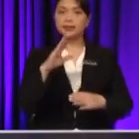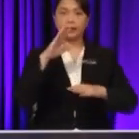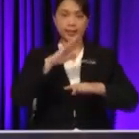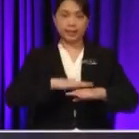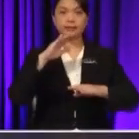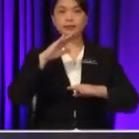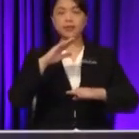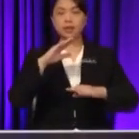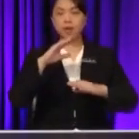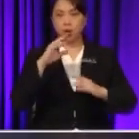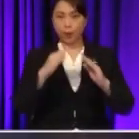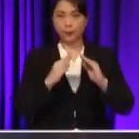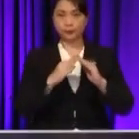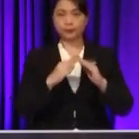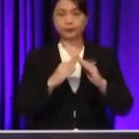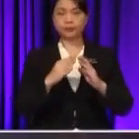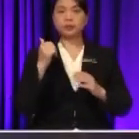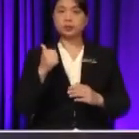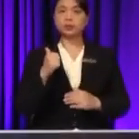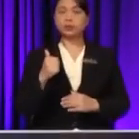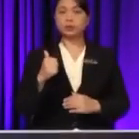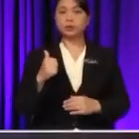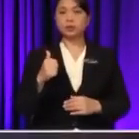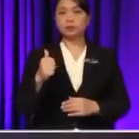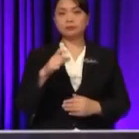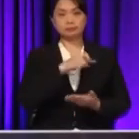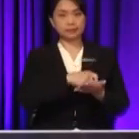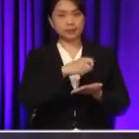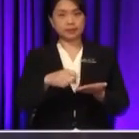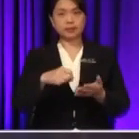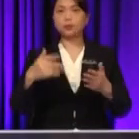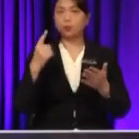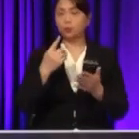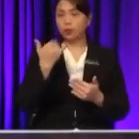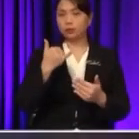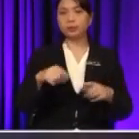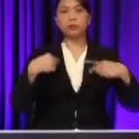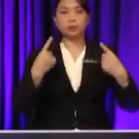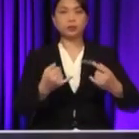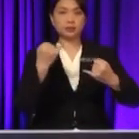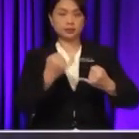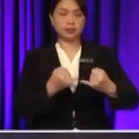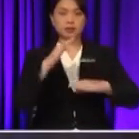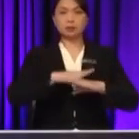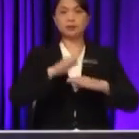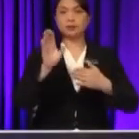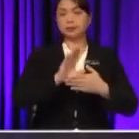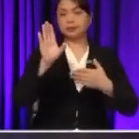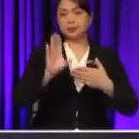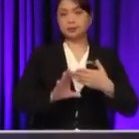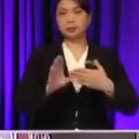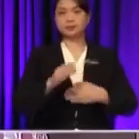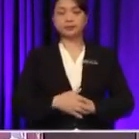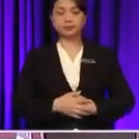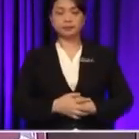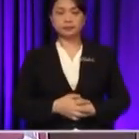So that is a good piece of writing. Thank you, Tasneem. Okay, what about we go to the last part, which is the conclusion. So this closing